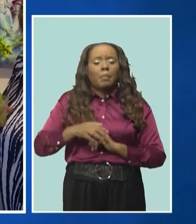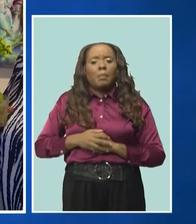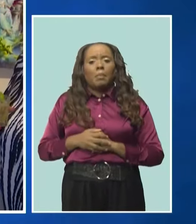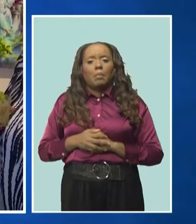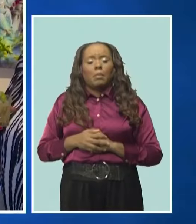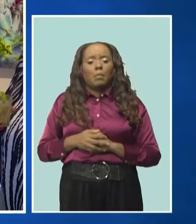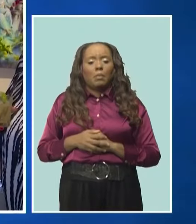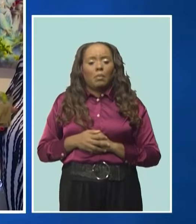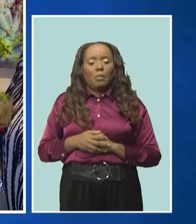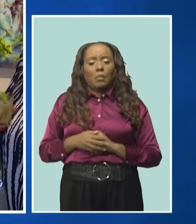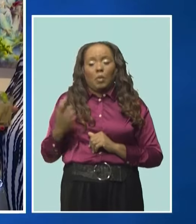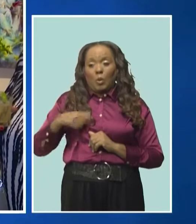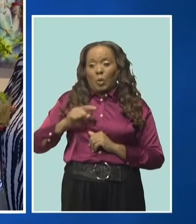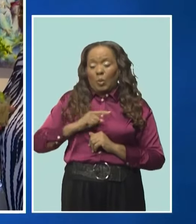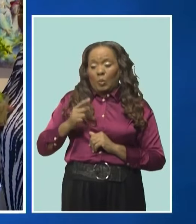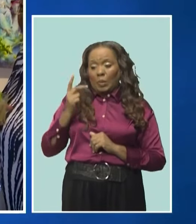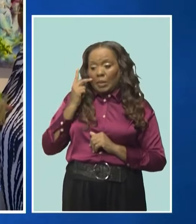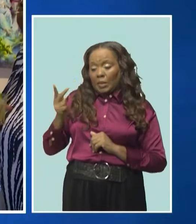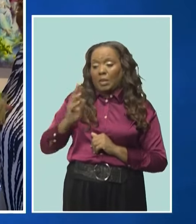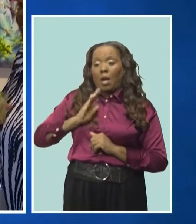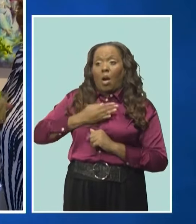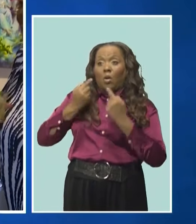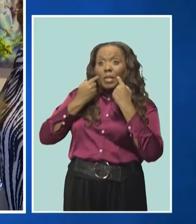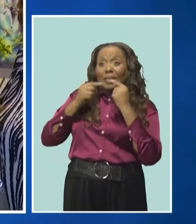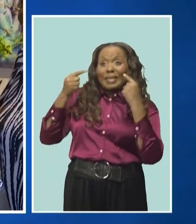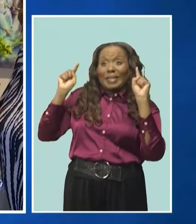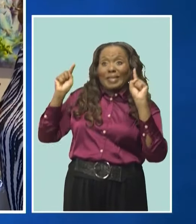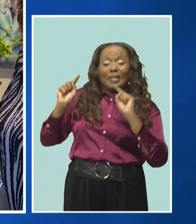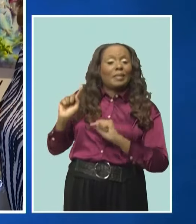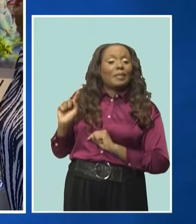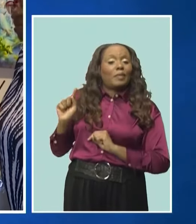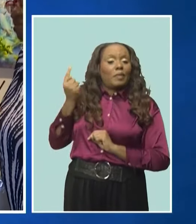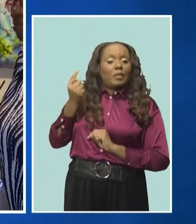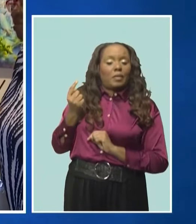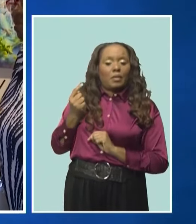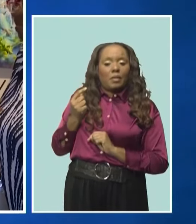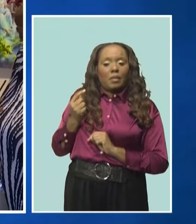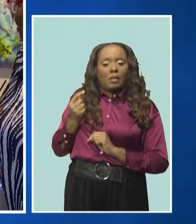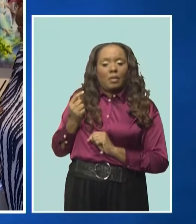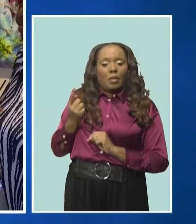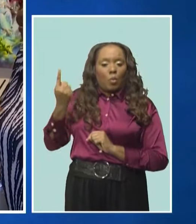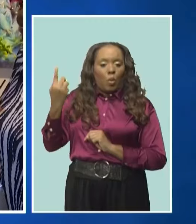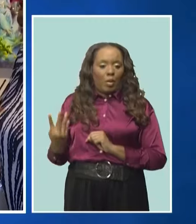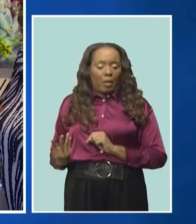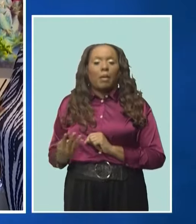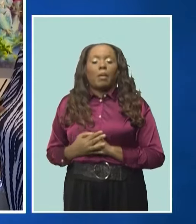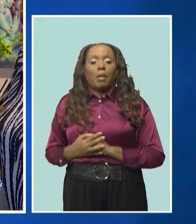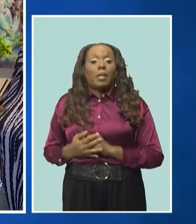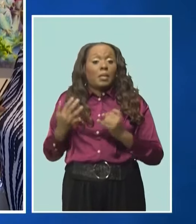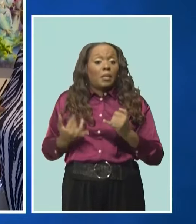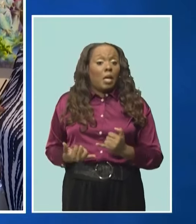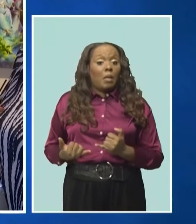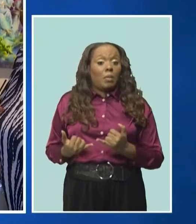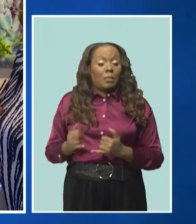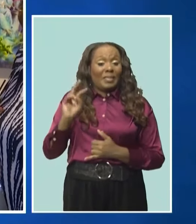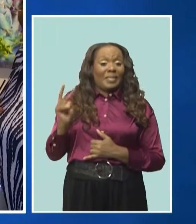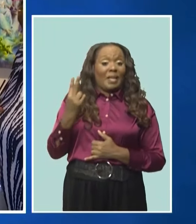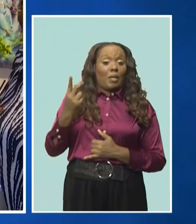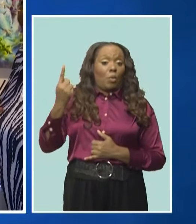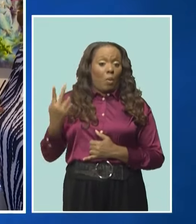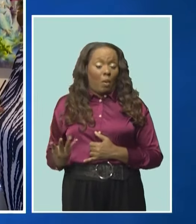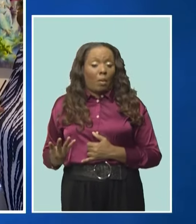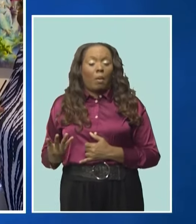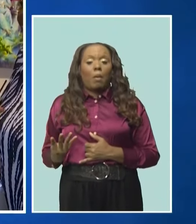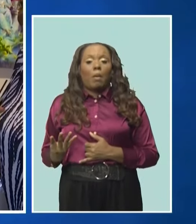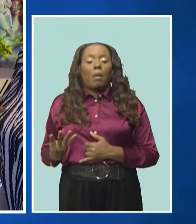were able to accomplish in the first quarter, and as we go into the second, as we are in the second quarter, and World Cup cricket